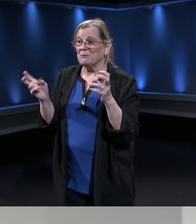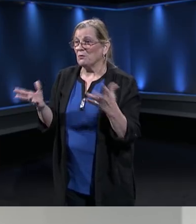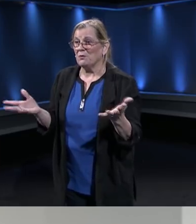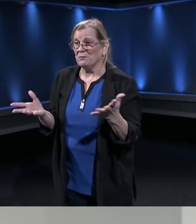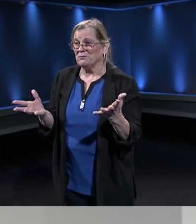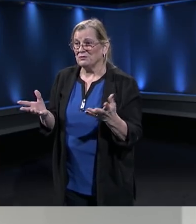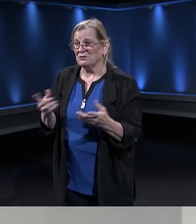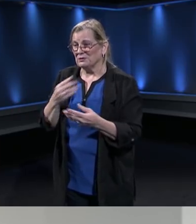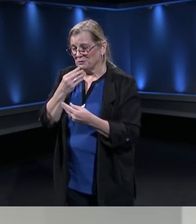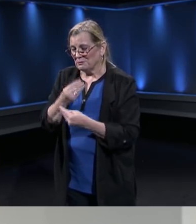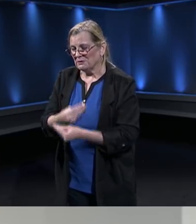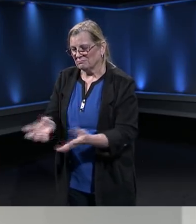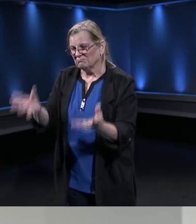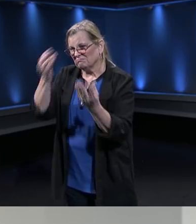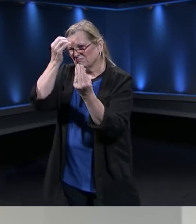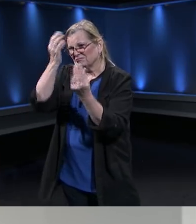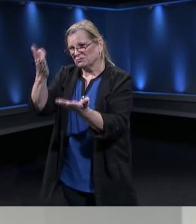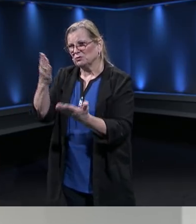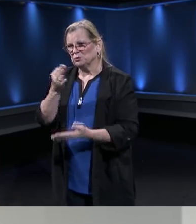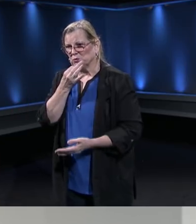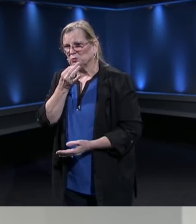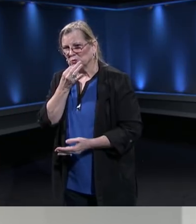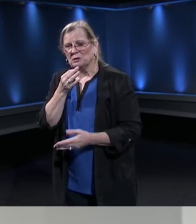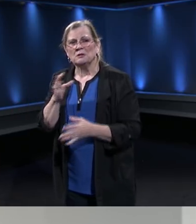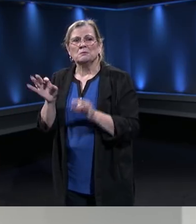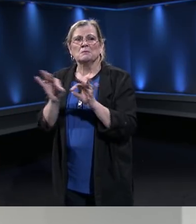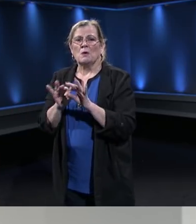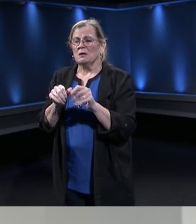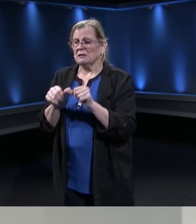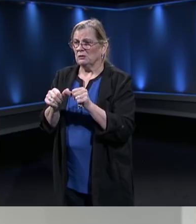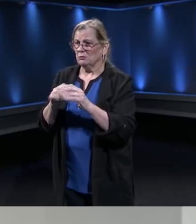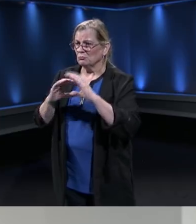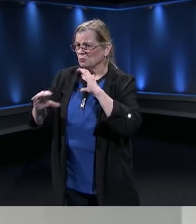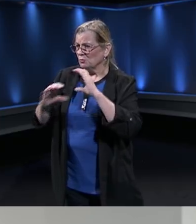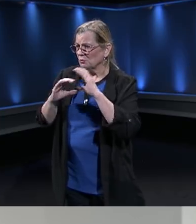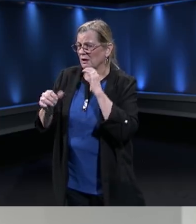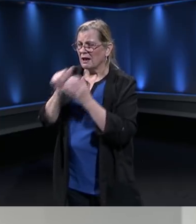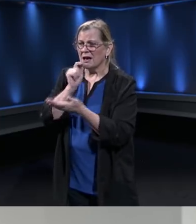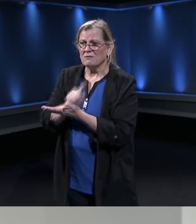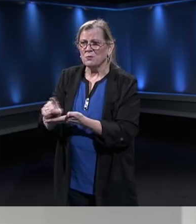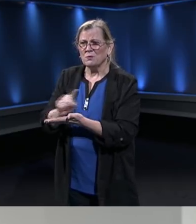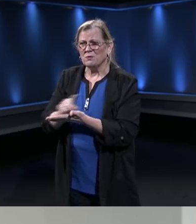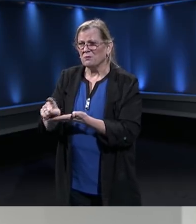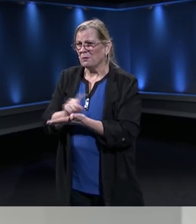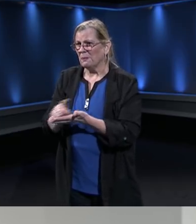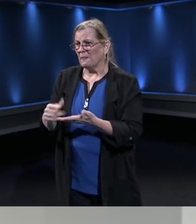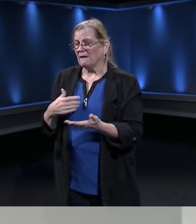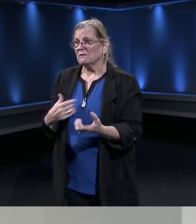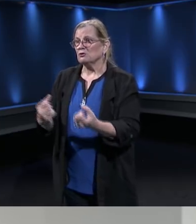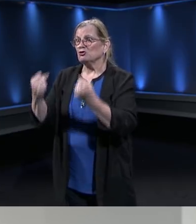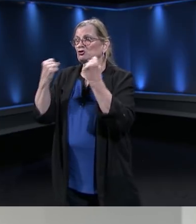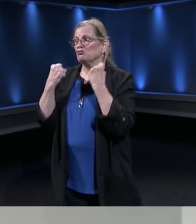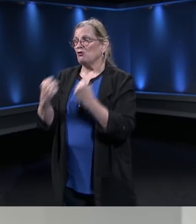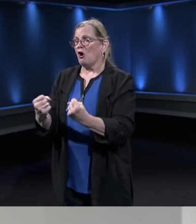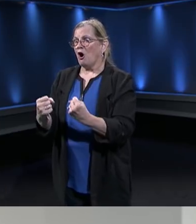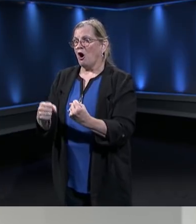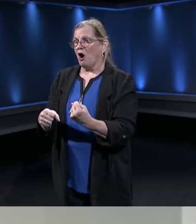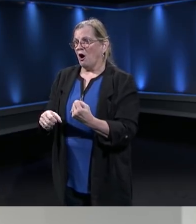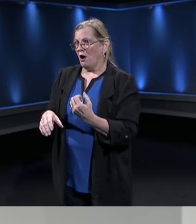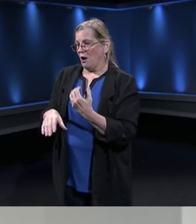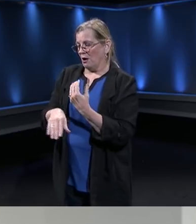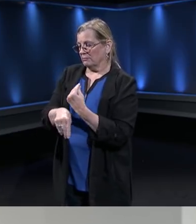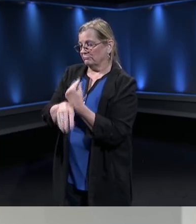to communicate with you as we move through preparing for a strong virtual opening on September 8th